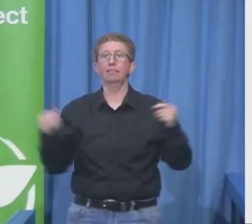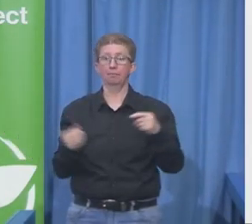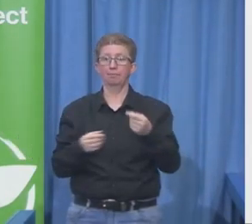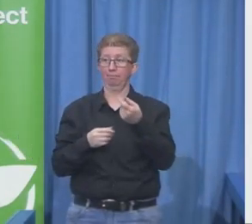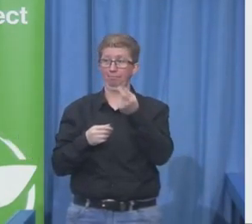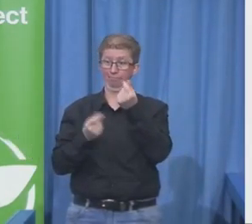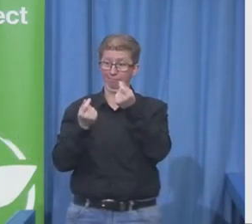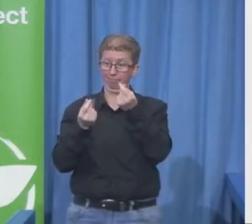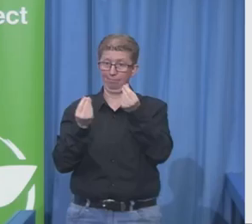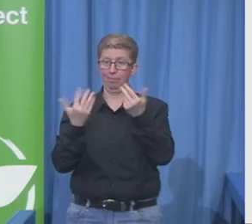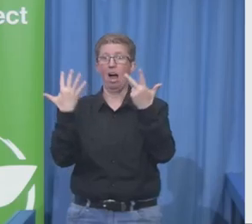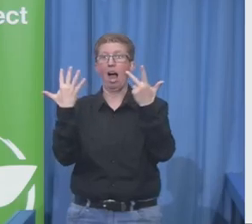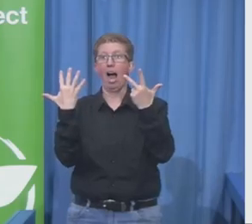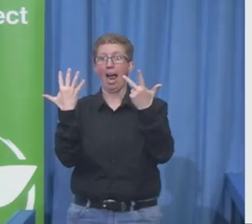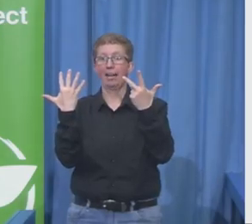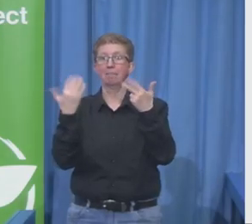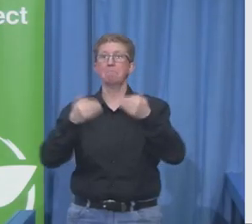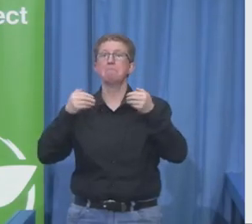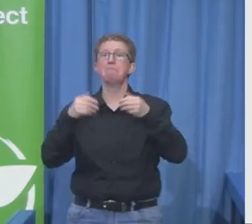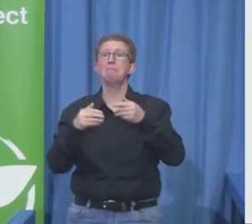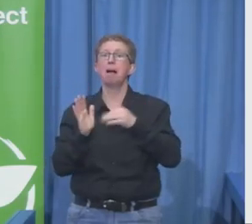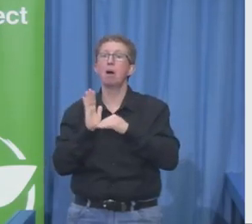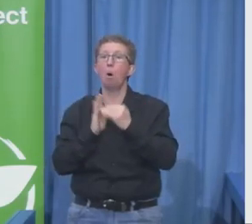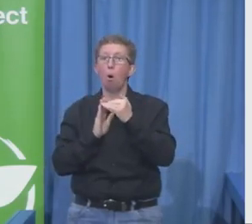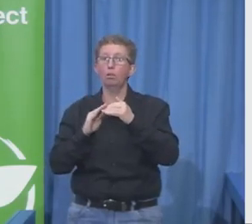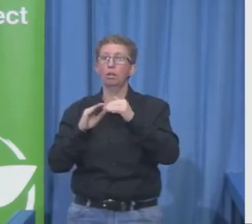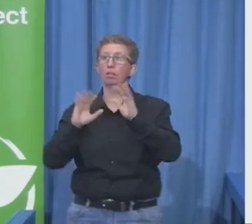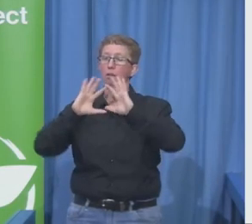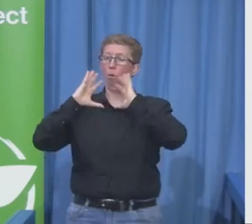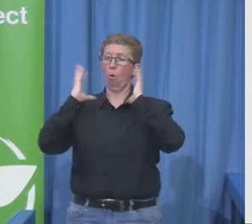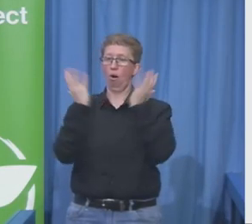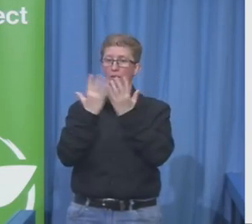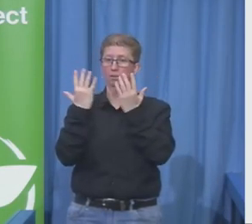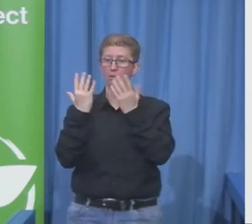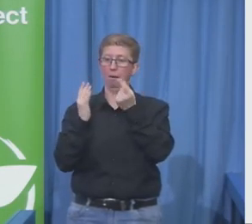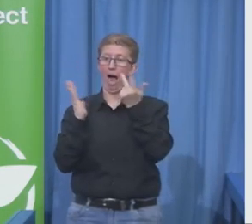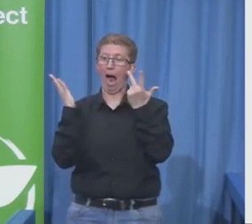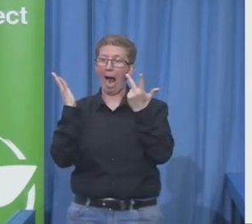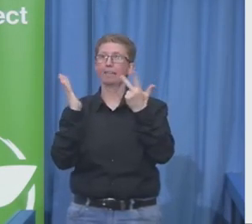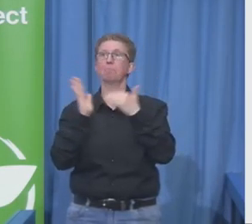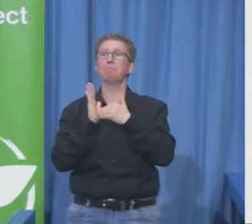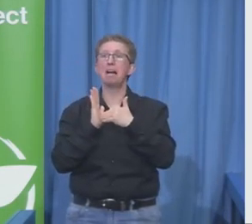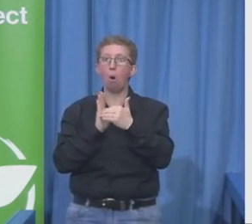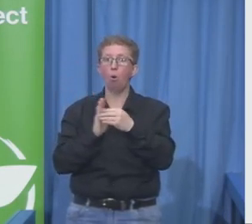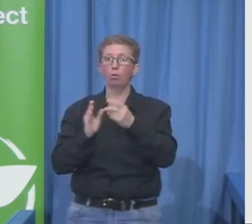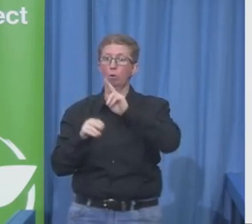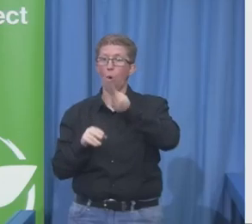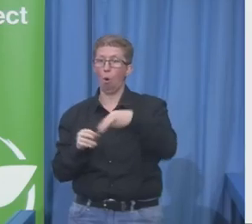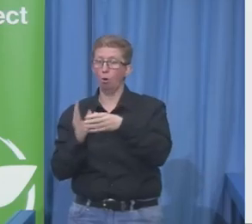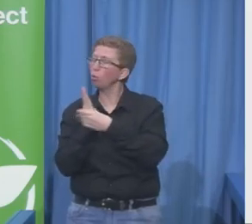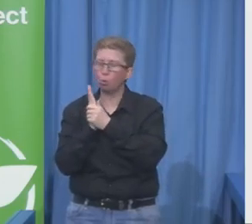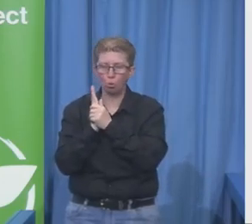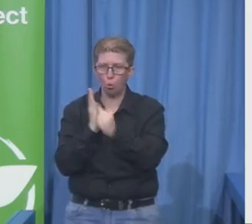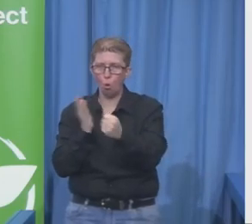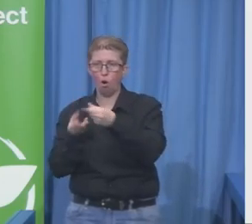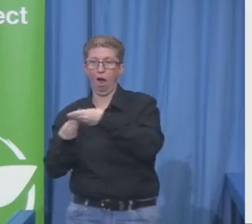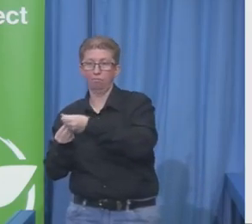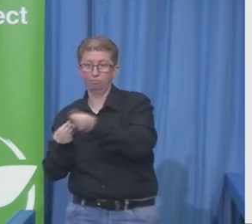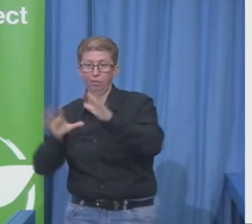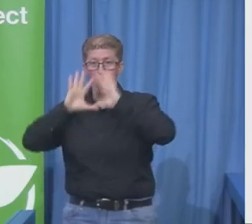worldwide in more than 60 countries across the globe. We have people of more than